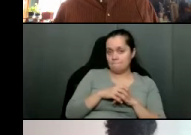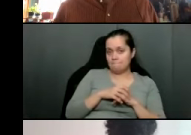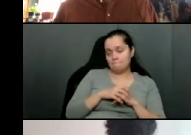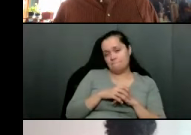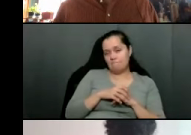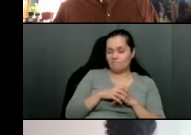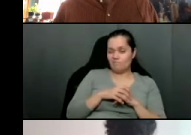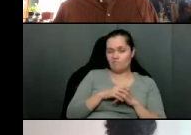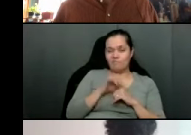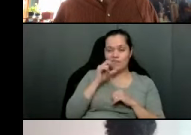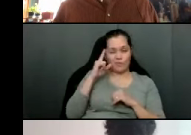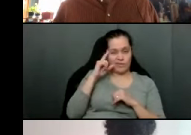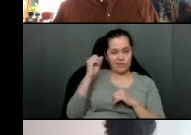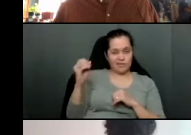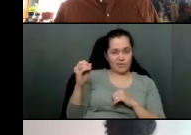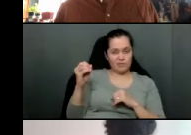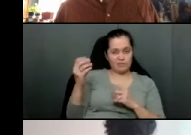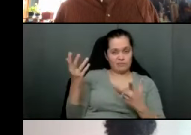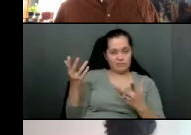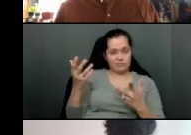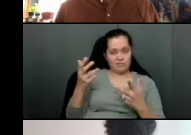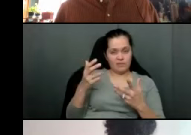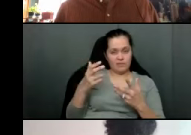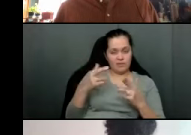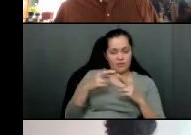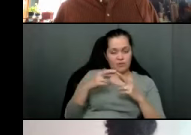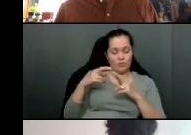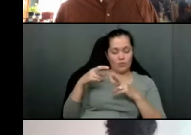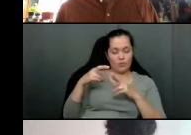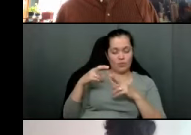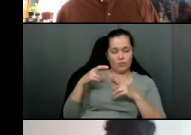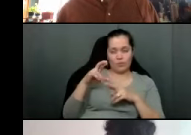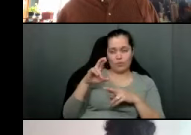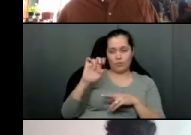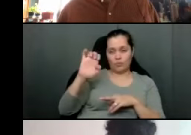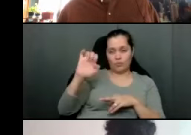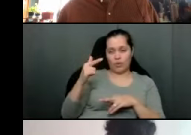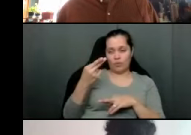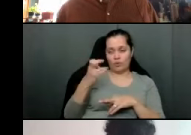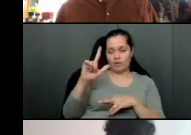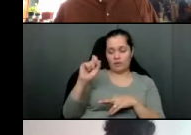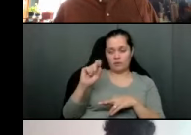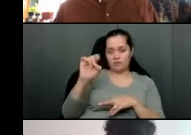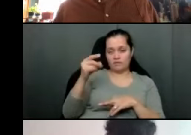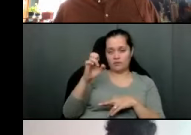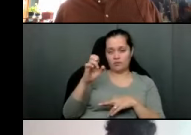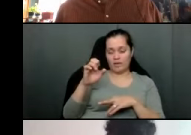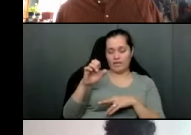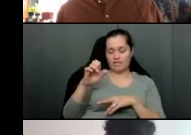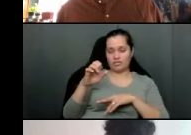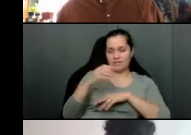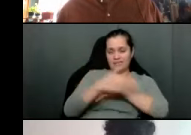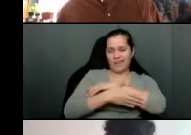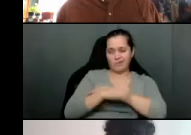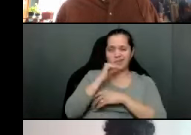I don't think so. Rolling hills of DuPage County, does that affect how people vote? I don't think